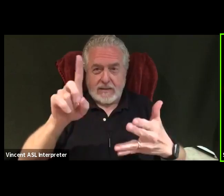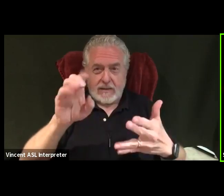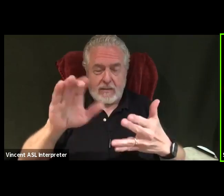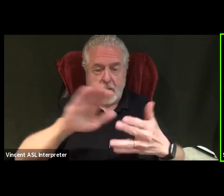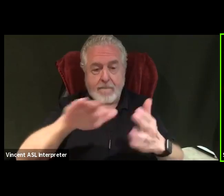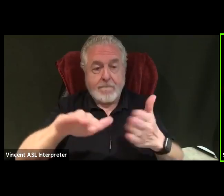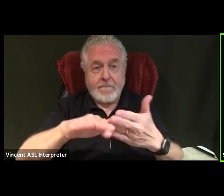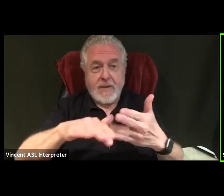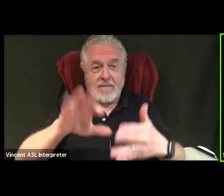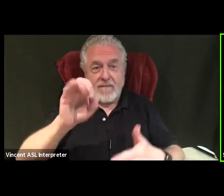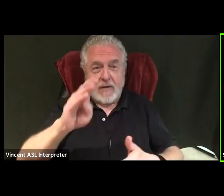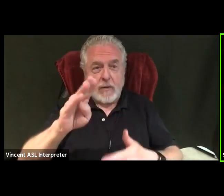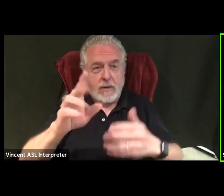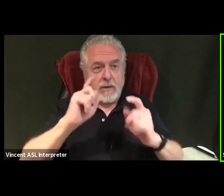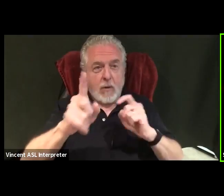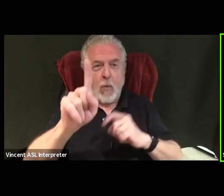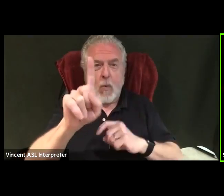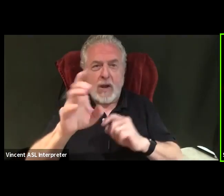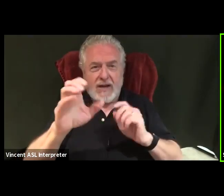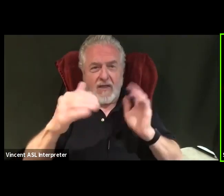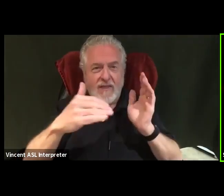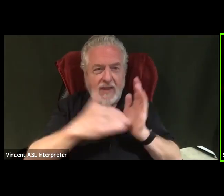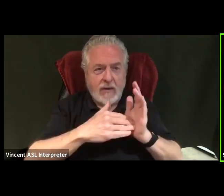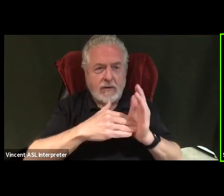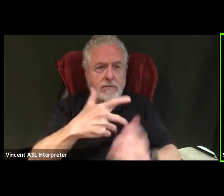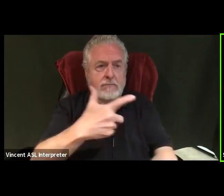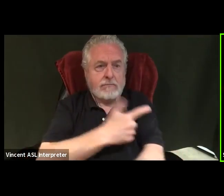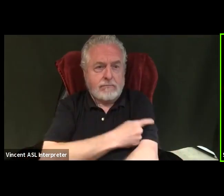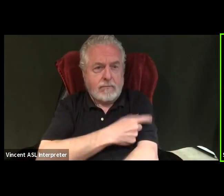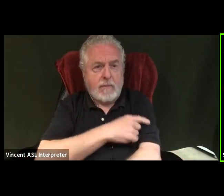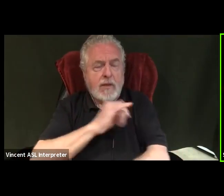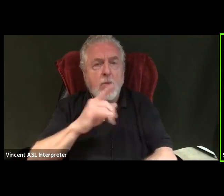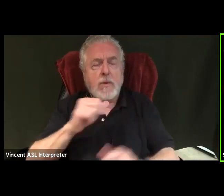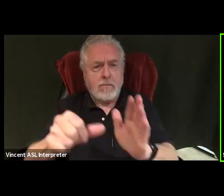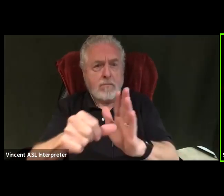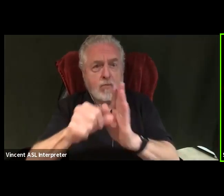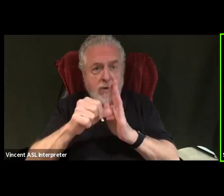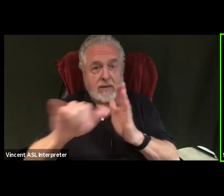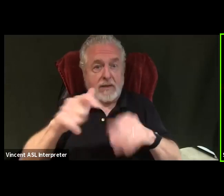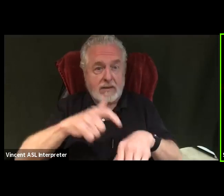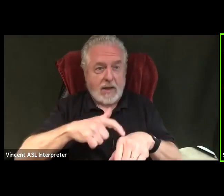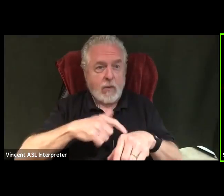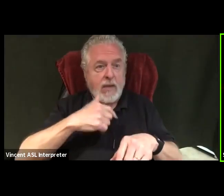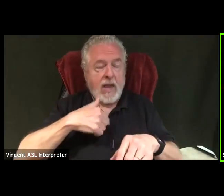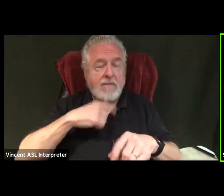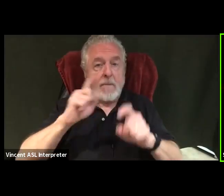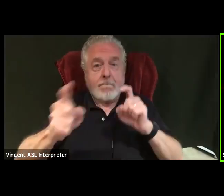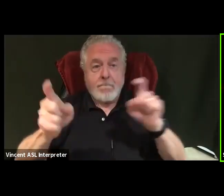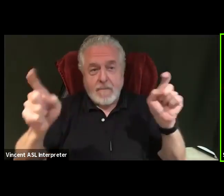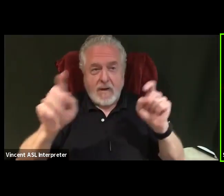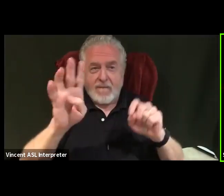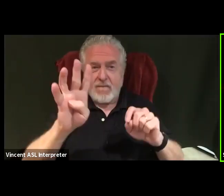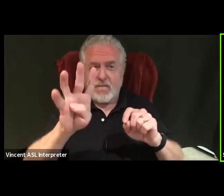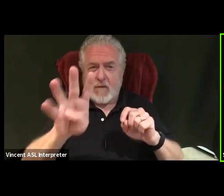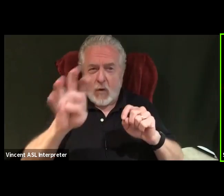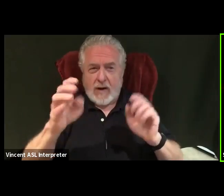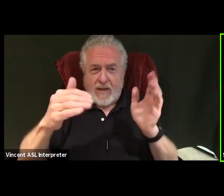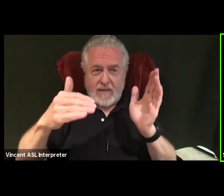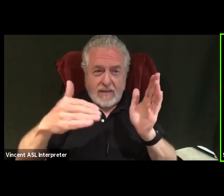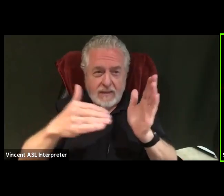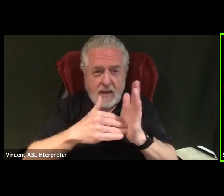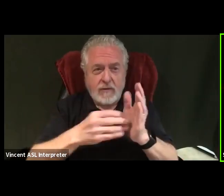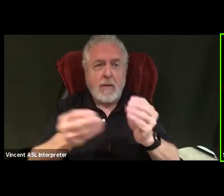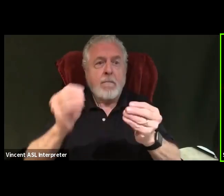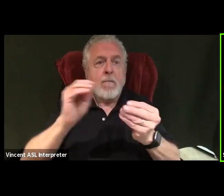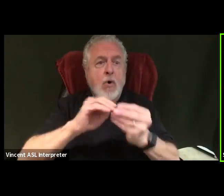middle of February, we had administered 100,000 doses. That was impressive at the time. We have administered 400,000